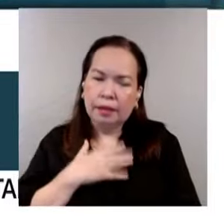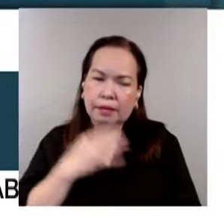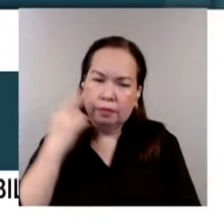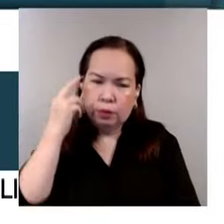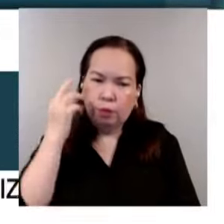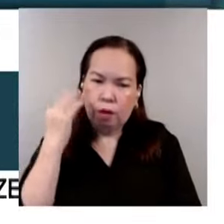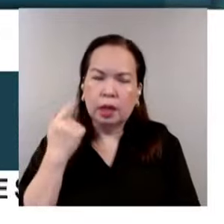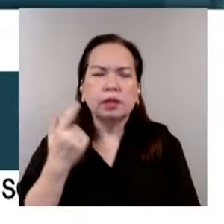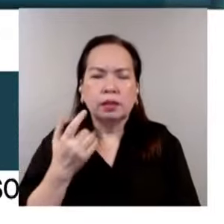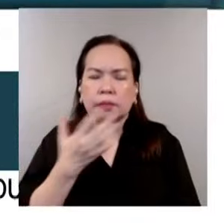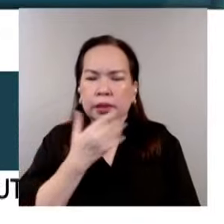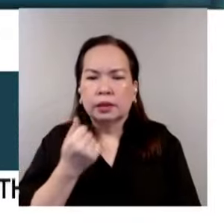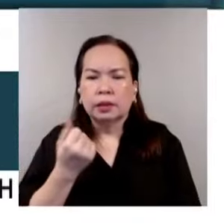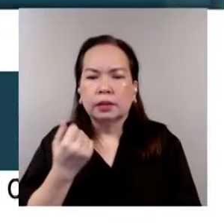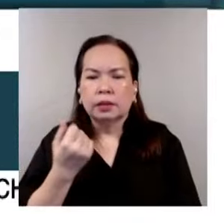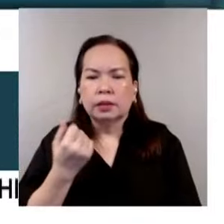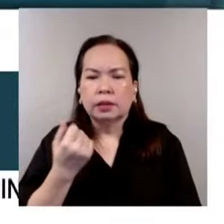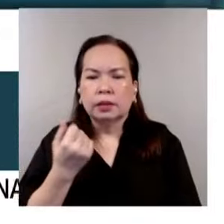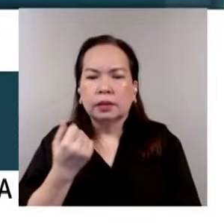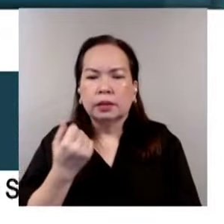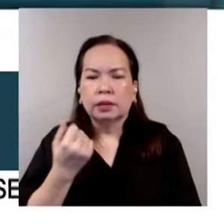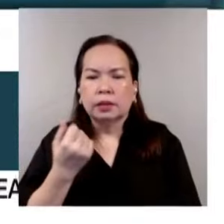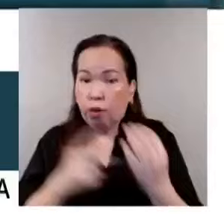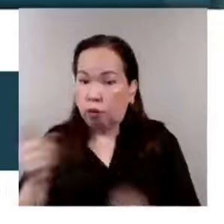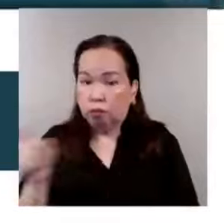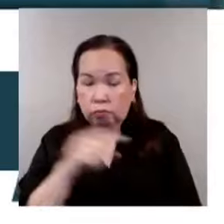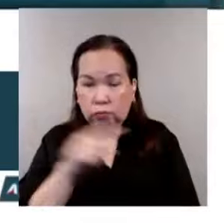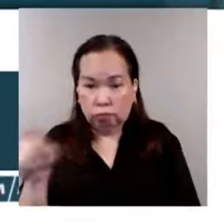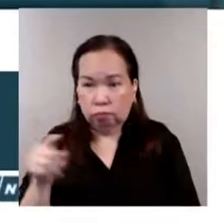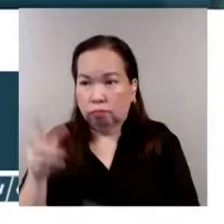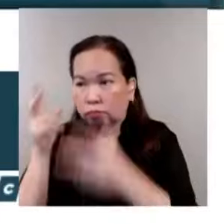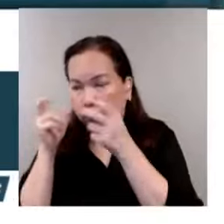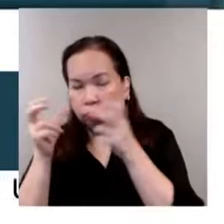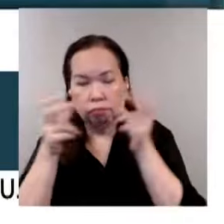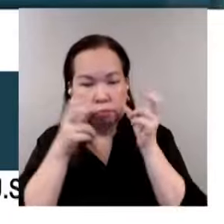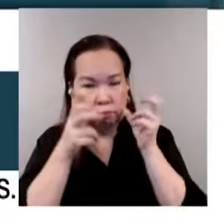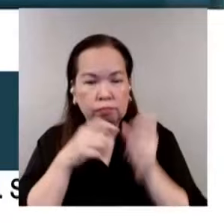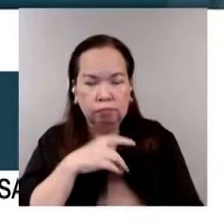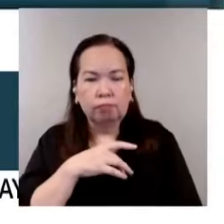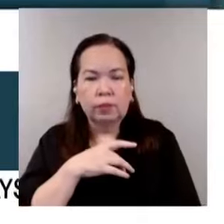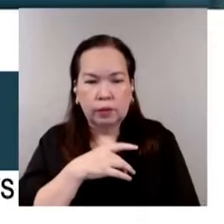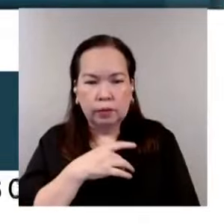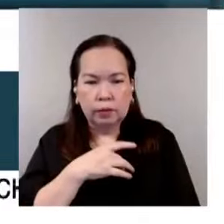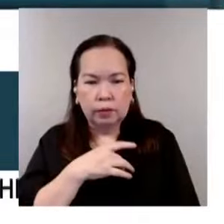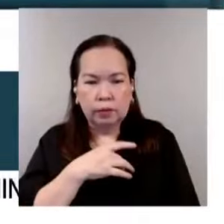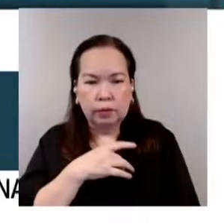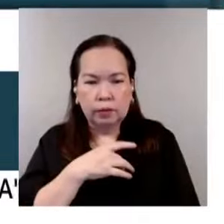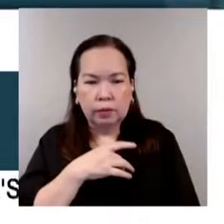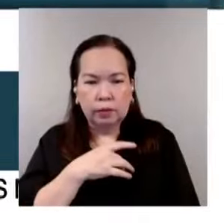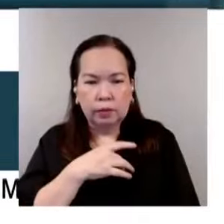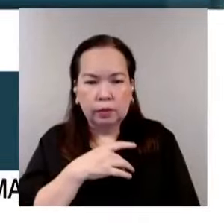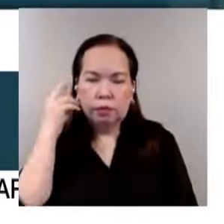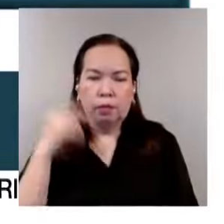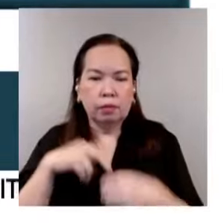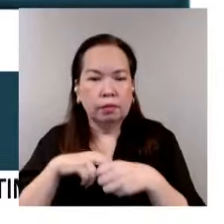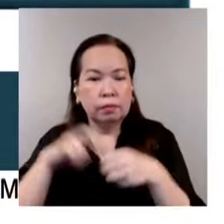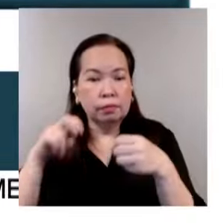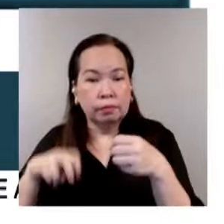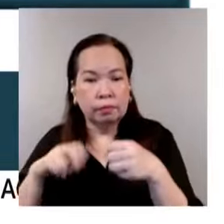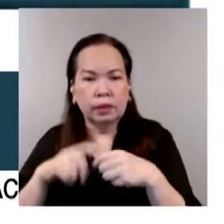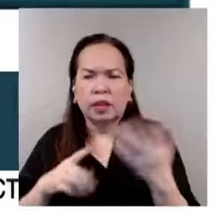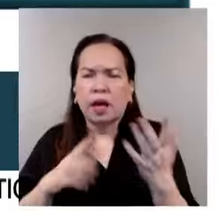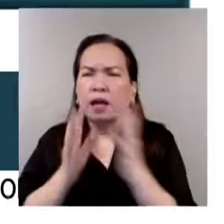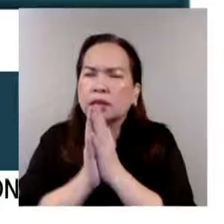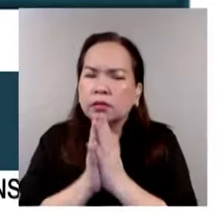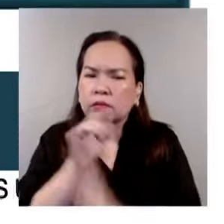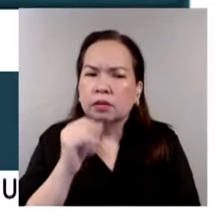for both sides to be heard. That's why that's also one factor I withdrew. Yes, Senator Ejercito, what do you make of